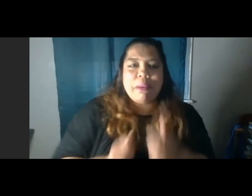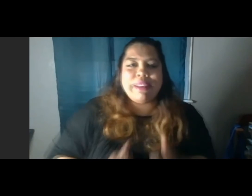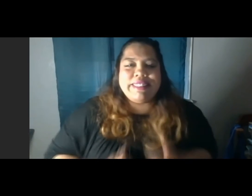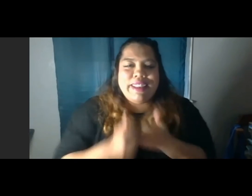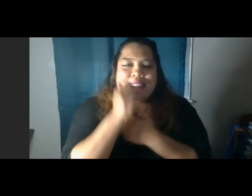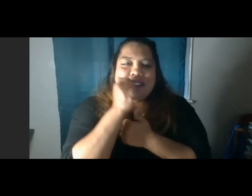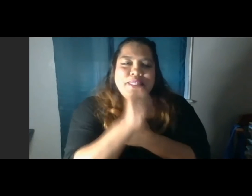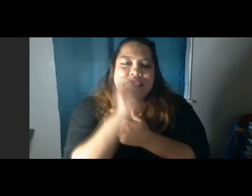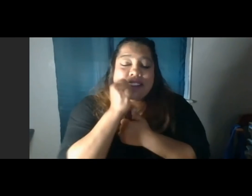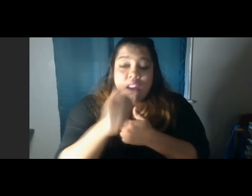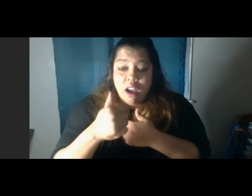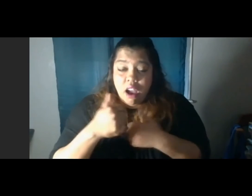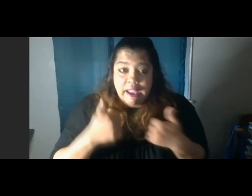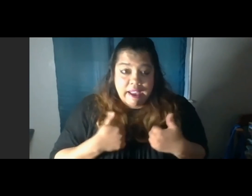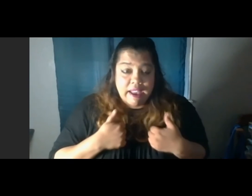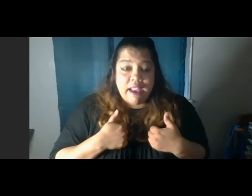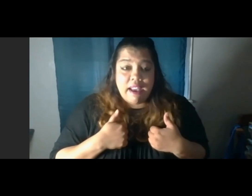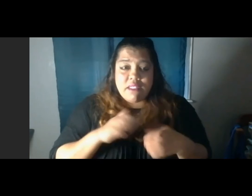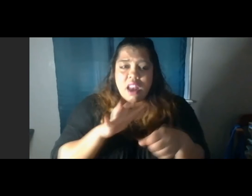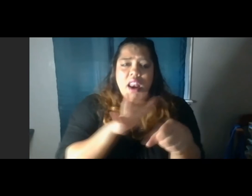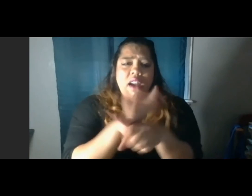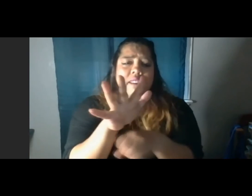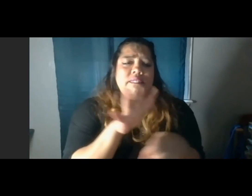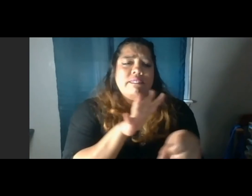I have enough. I let go.